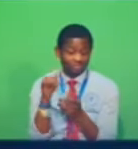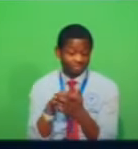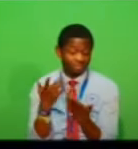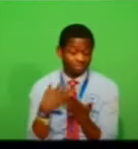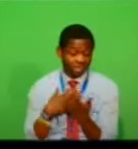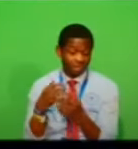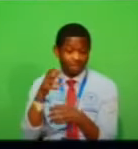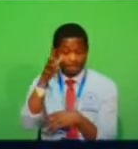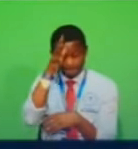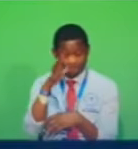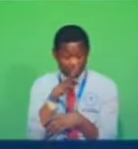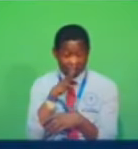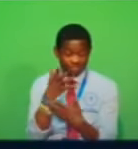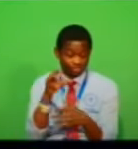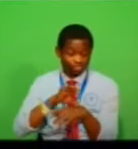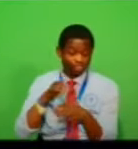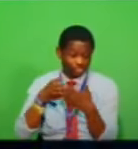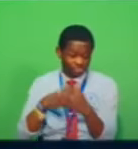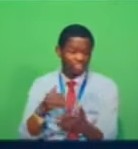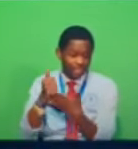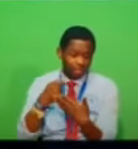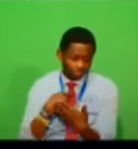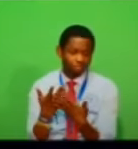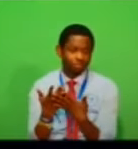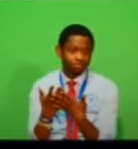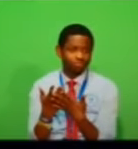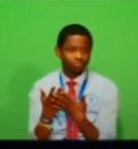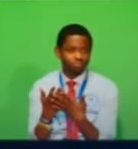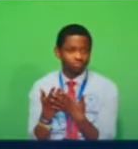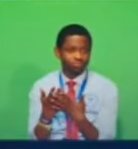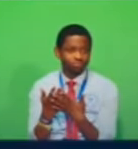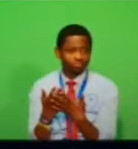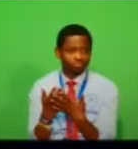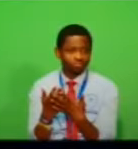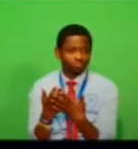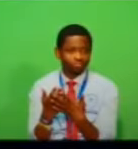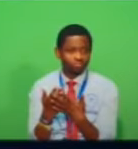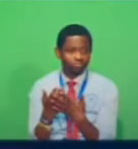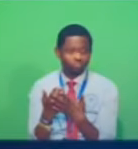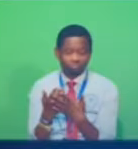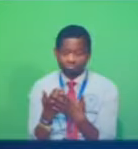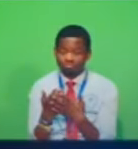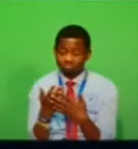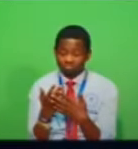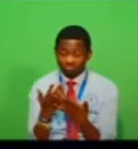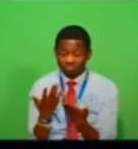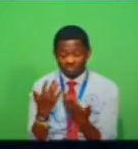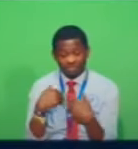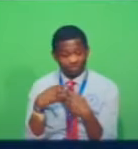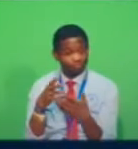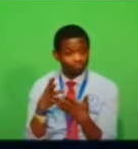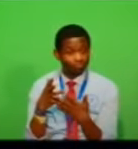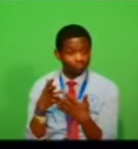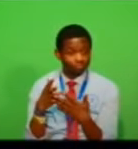of my parents as well as my church community. For those that don't know, for a little bit of context, what I run is, I guess, one of,